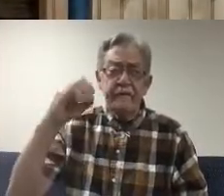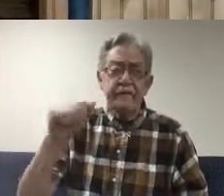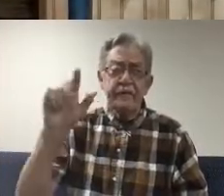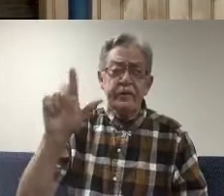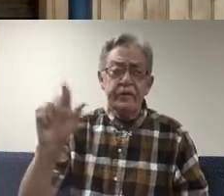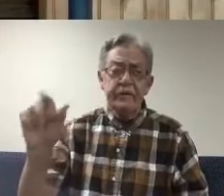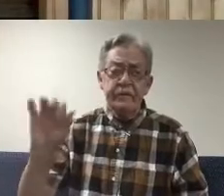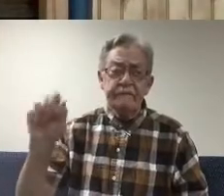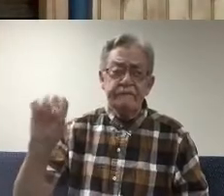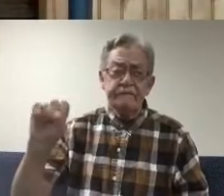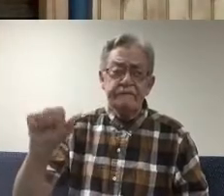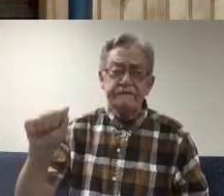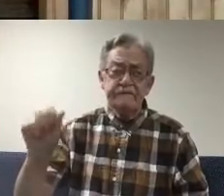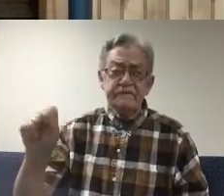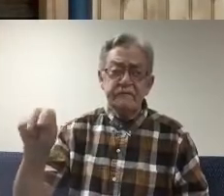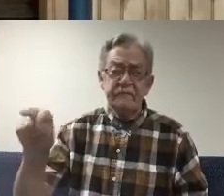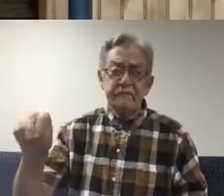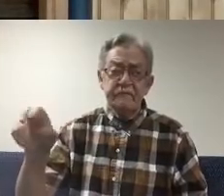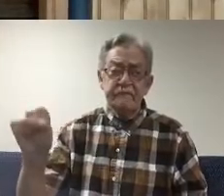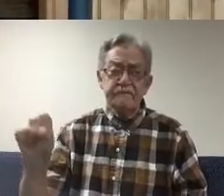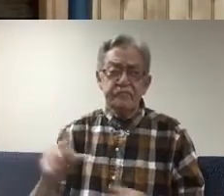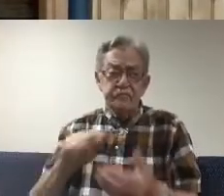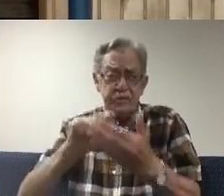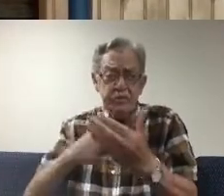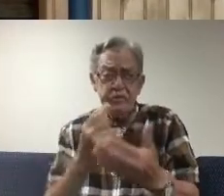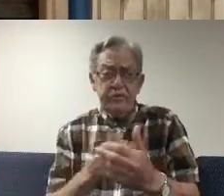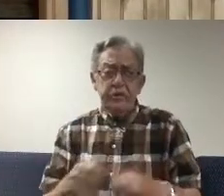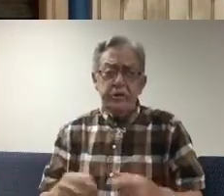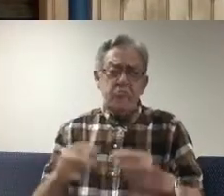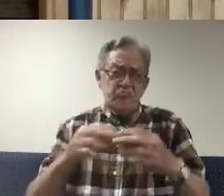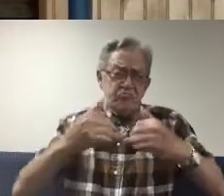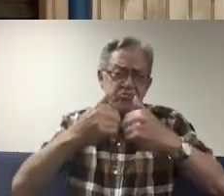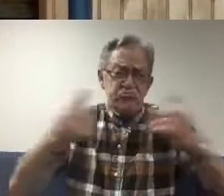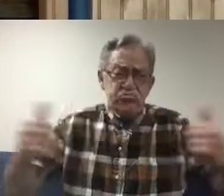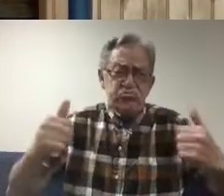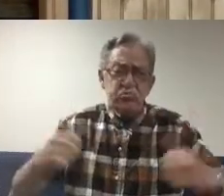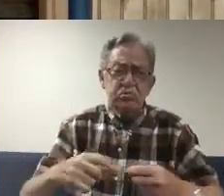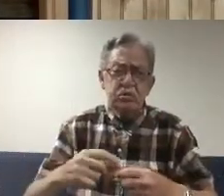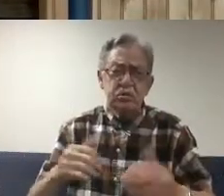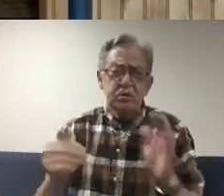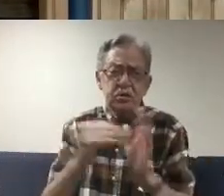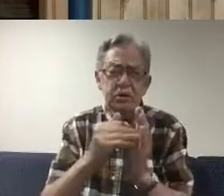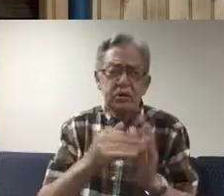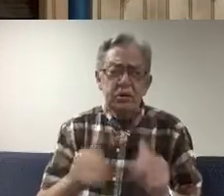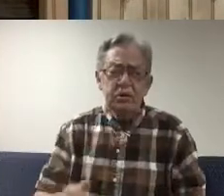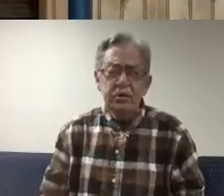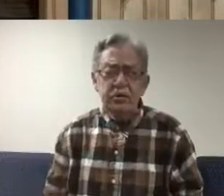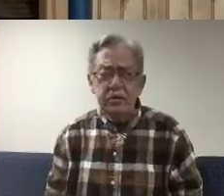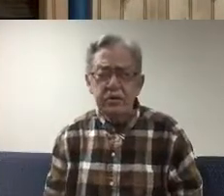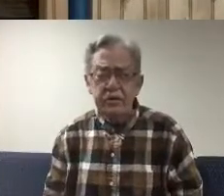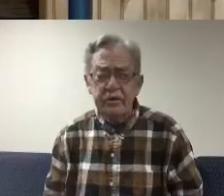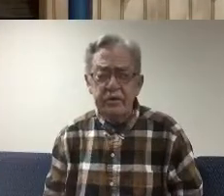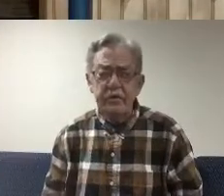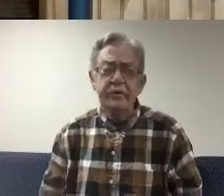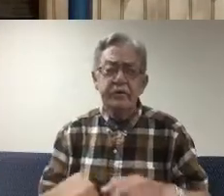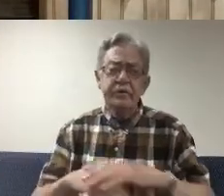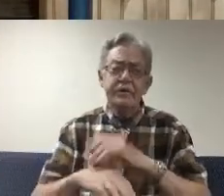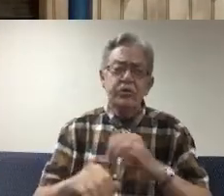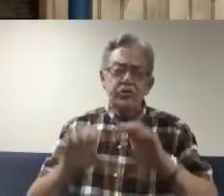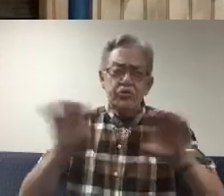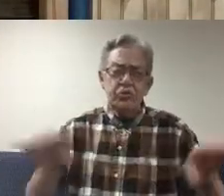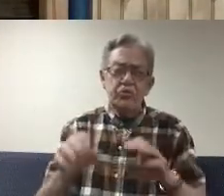the passions of our flesh, carrying out the desires of the body and the mind, and we were by nature children of wrath. Oh, please try to